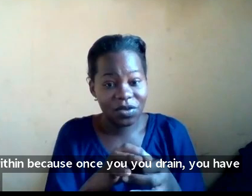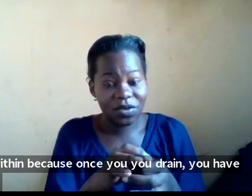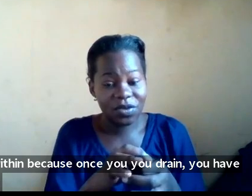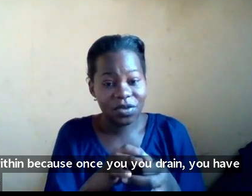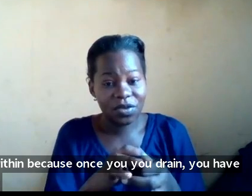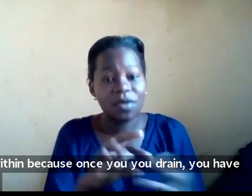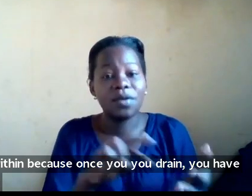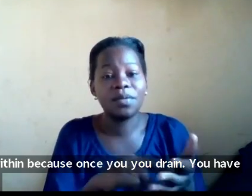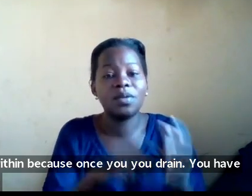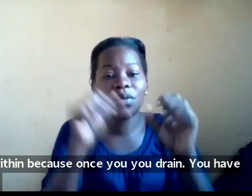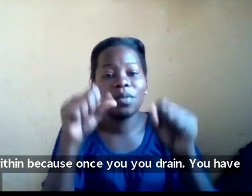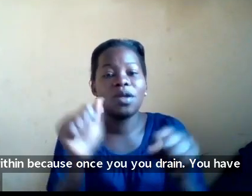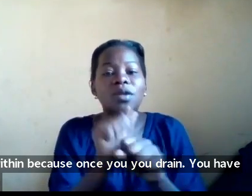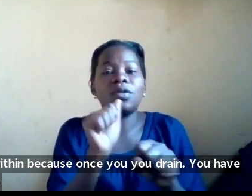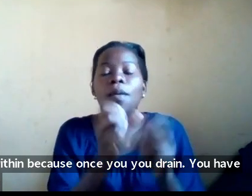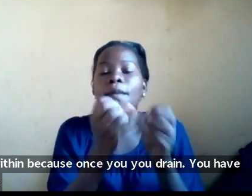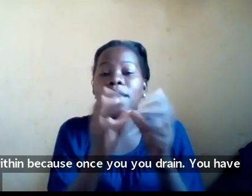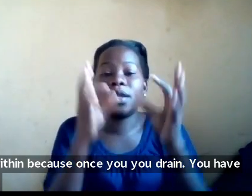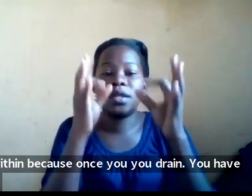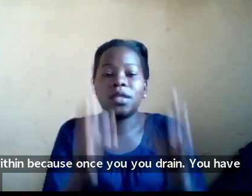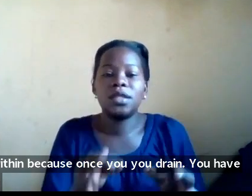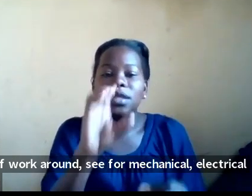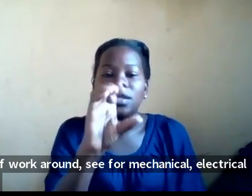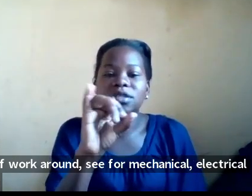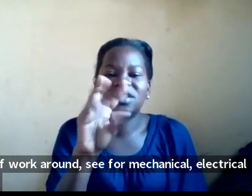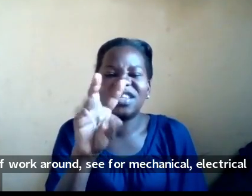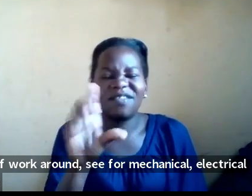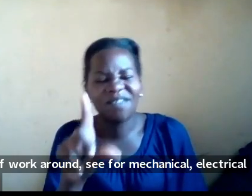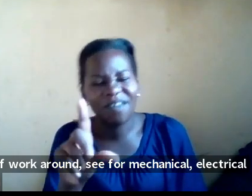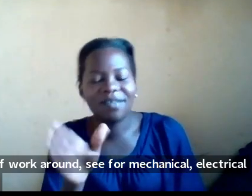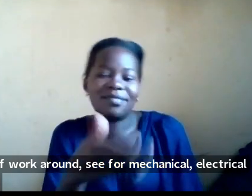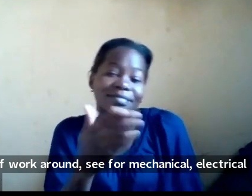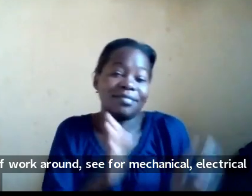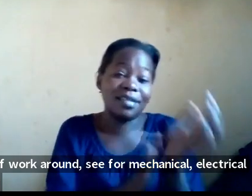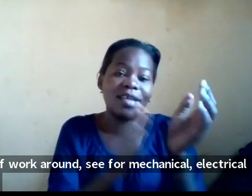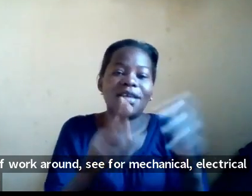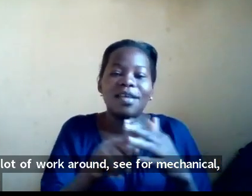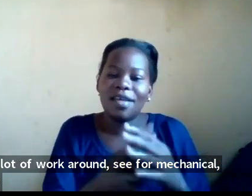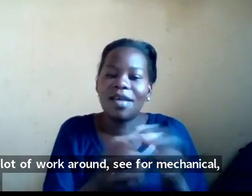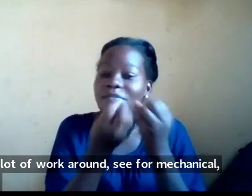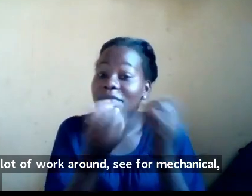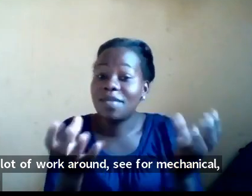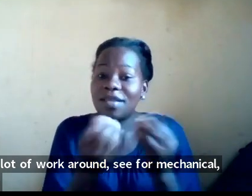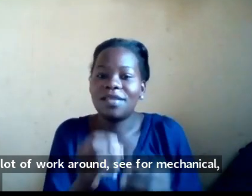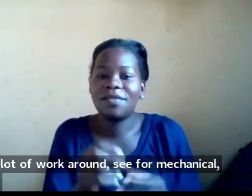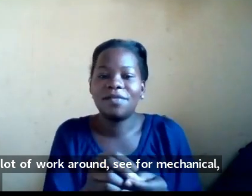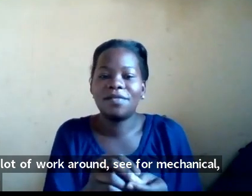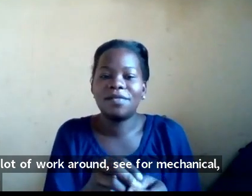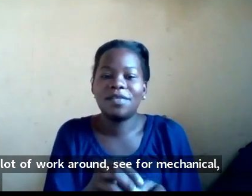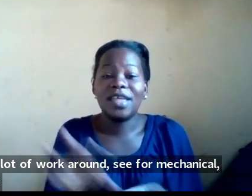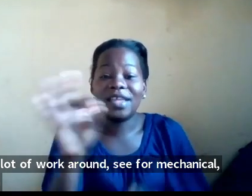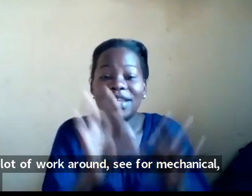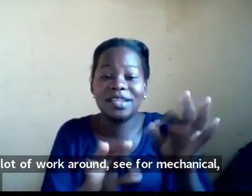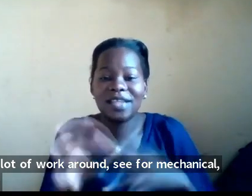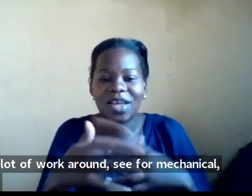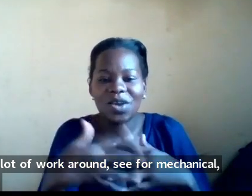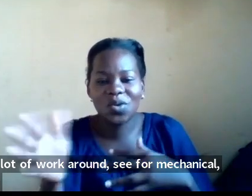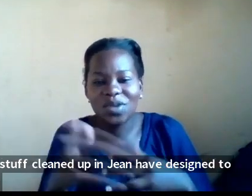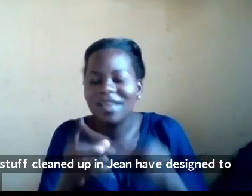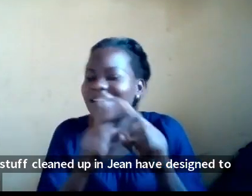lot of work around civil, mechanical, electrical. So I've cleaned a car engine, I've designed window hinges, I've